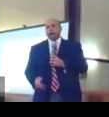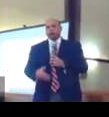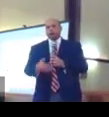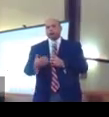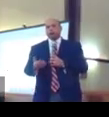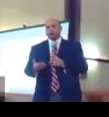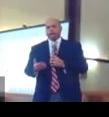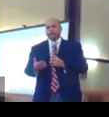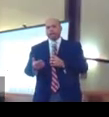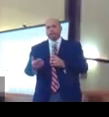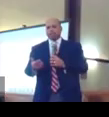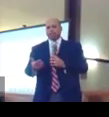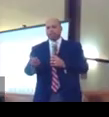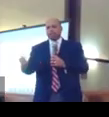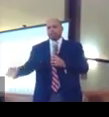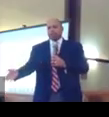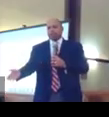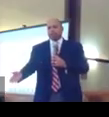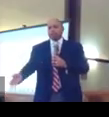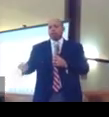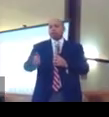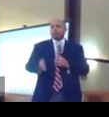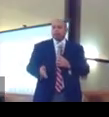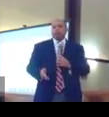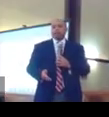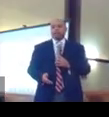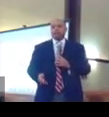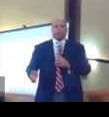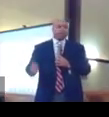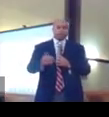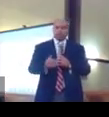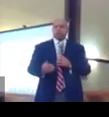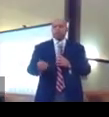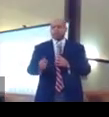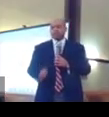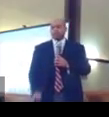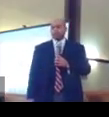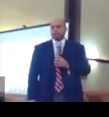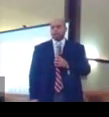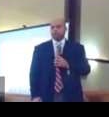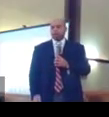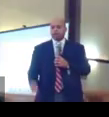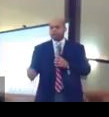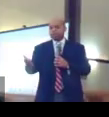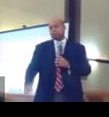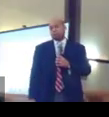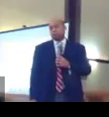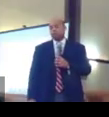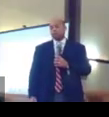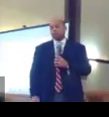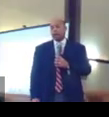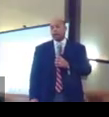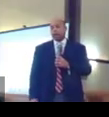So, doing stuff like that and say, hey, we have these plans that we're advancing, and a lot of community to do it too.